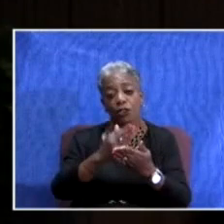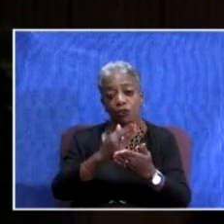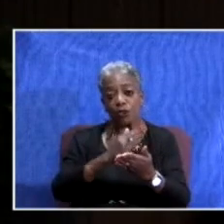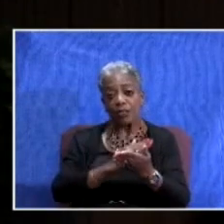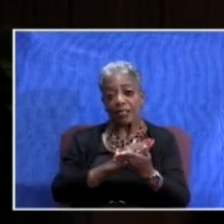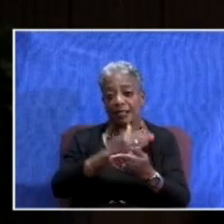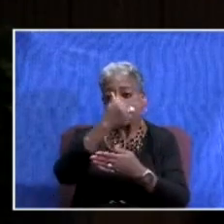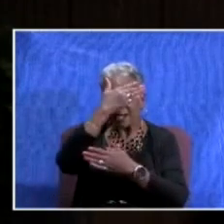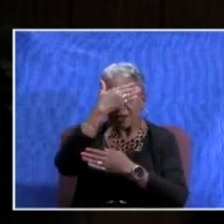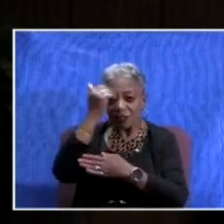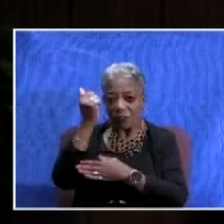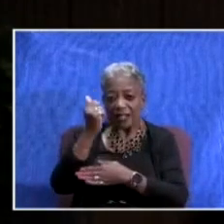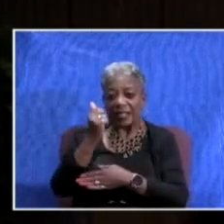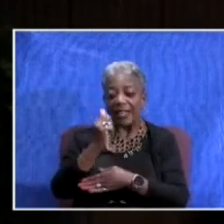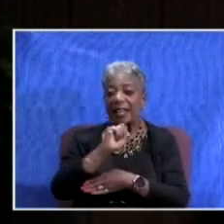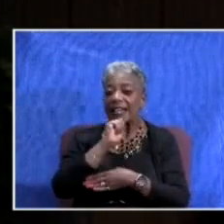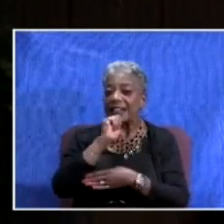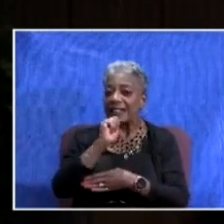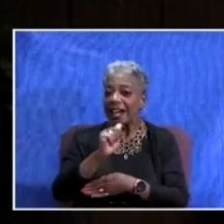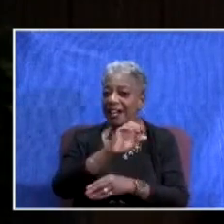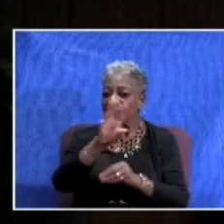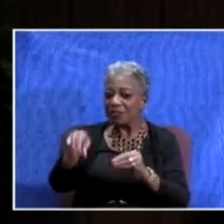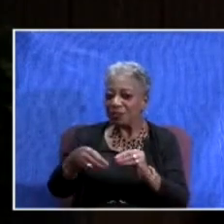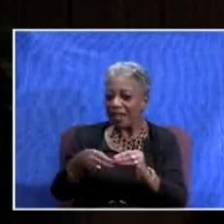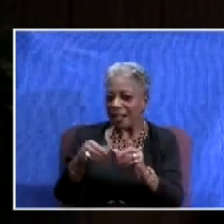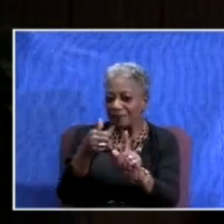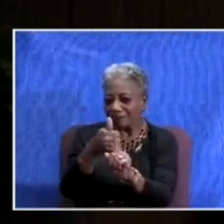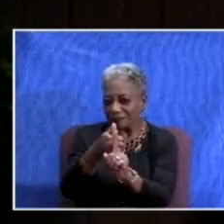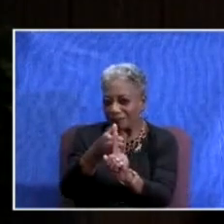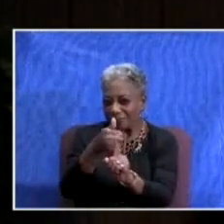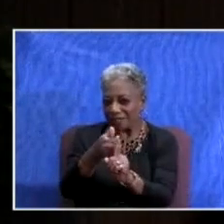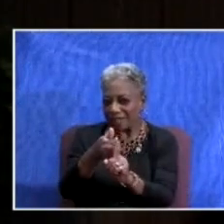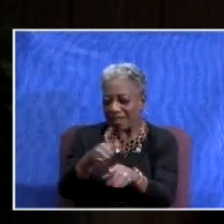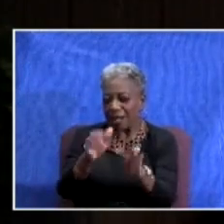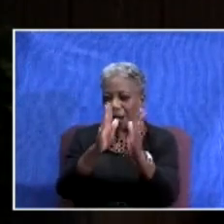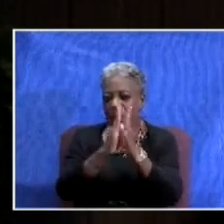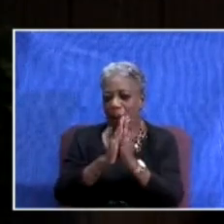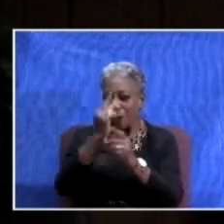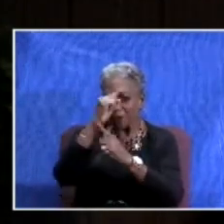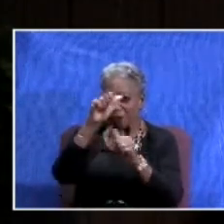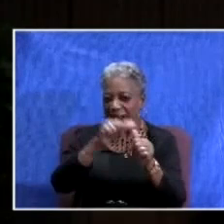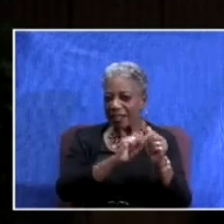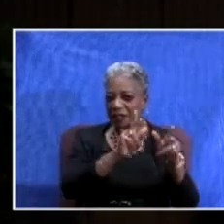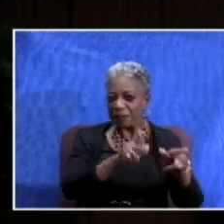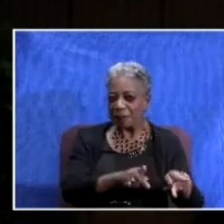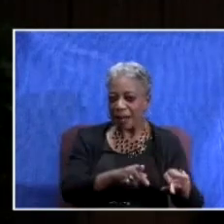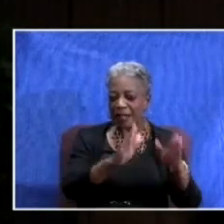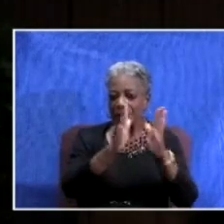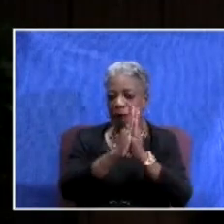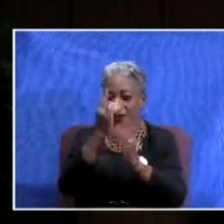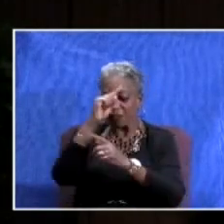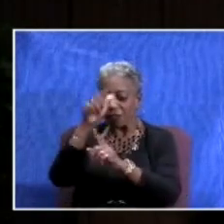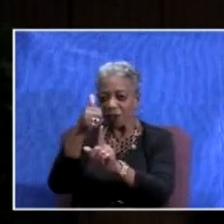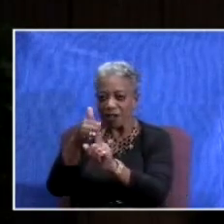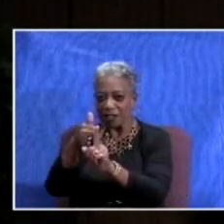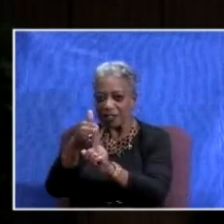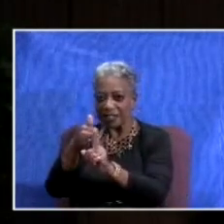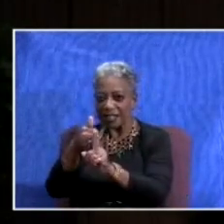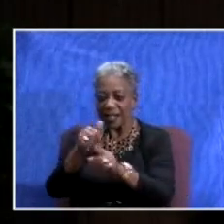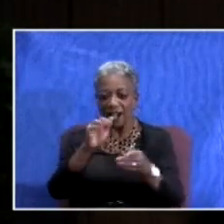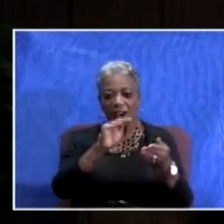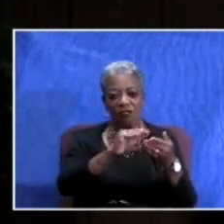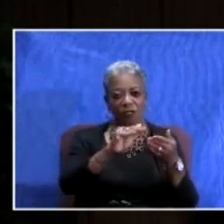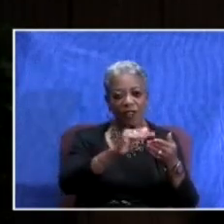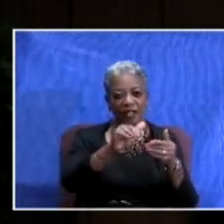forget to put yourself on the prayer list. Pray for everybody, but pray for yourself. Forgive